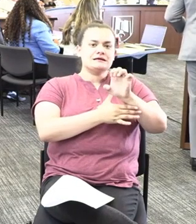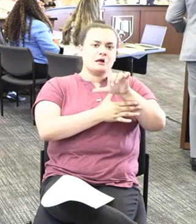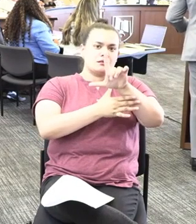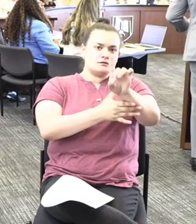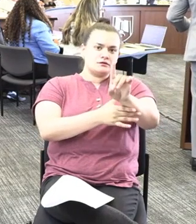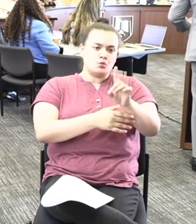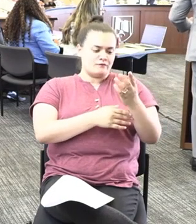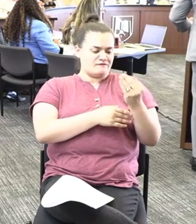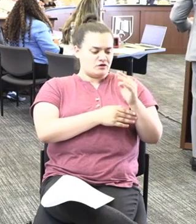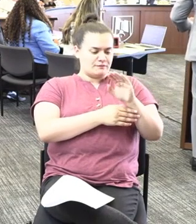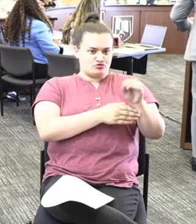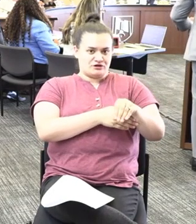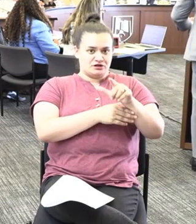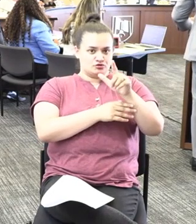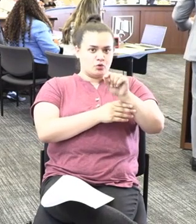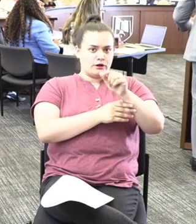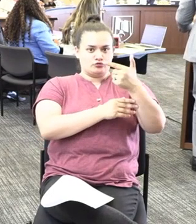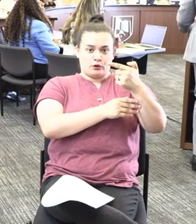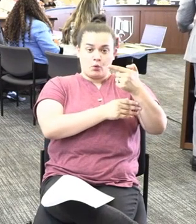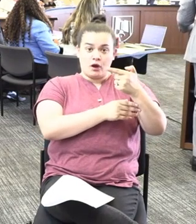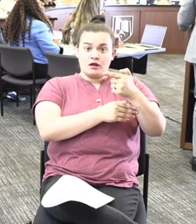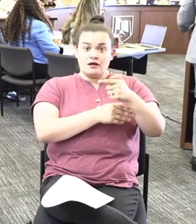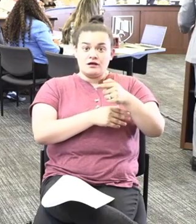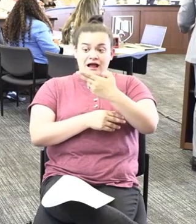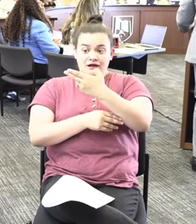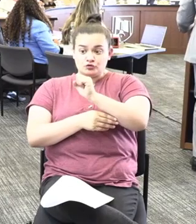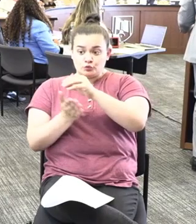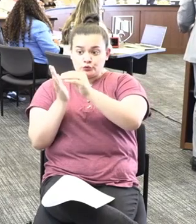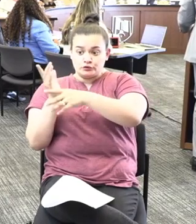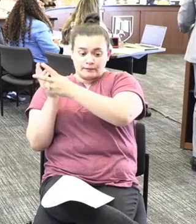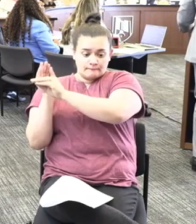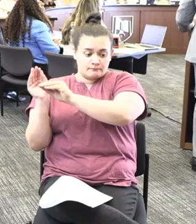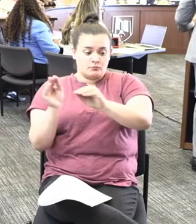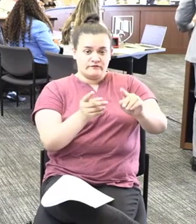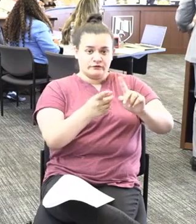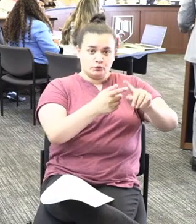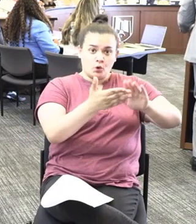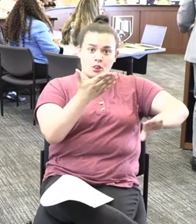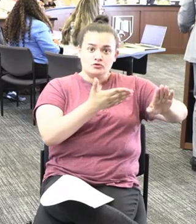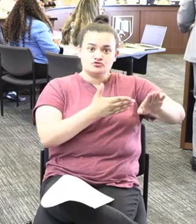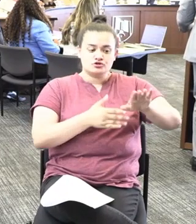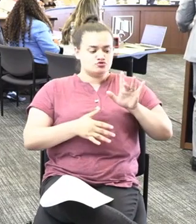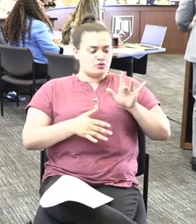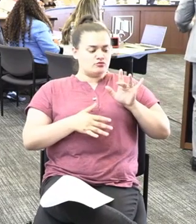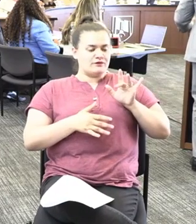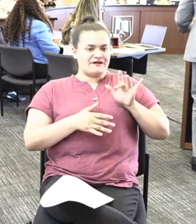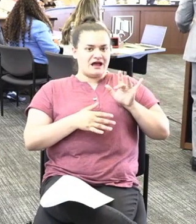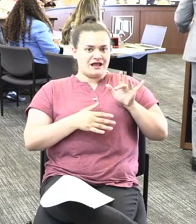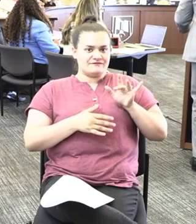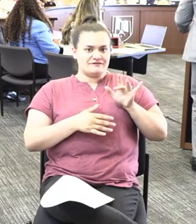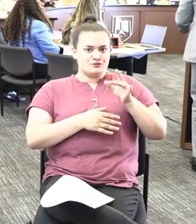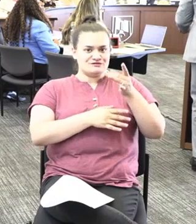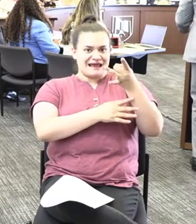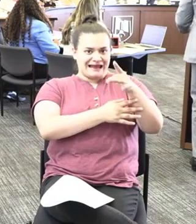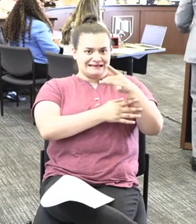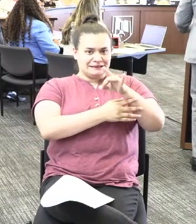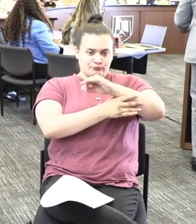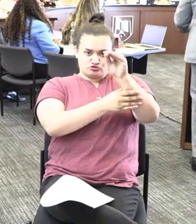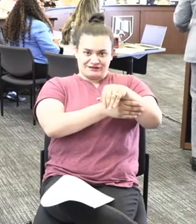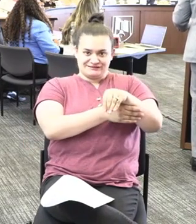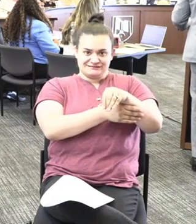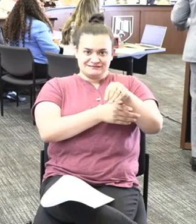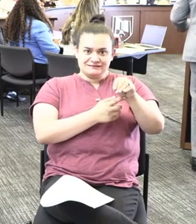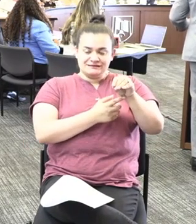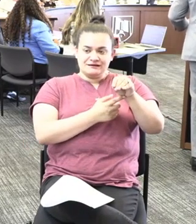14% of the high school students moving on to college. In 2025, the yield was 18%. So